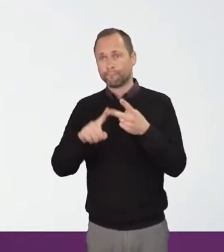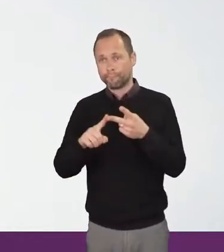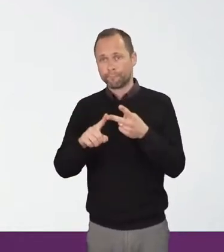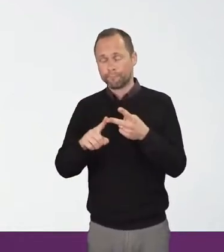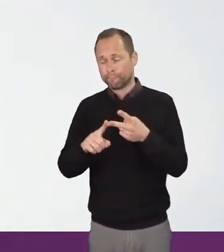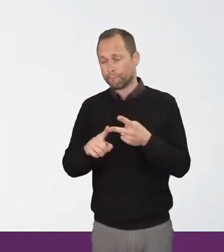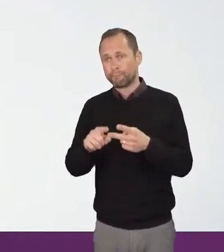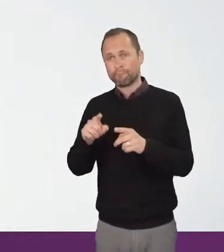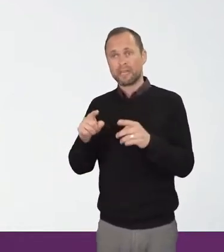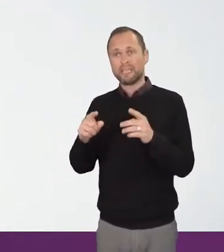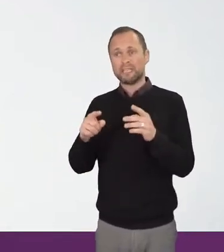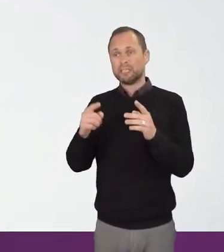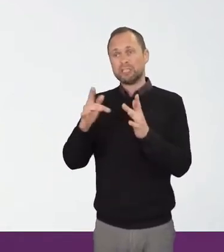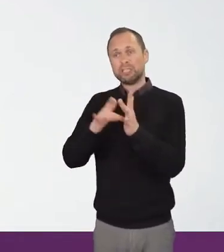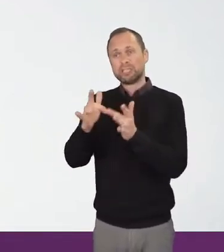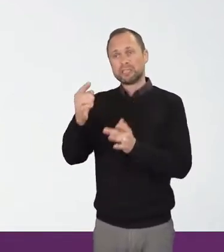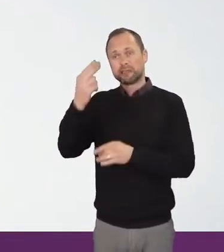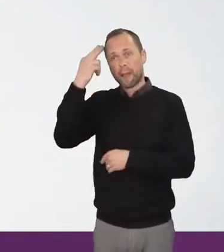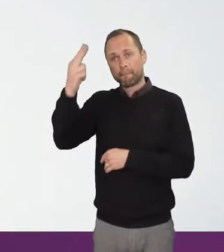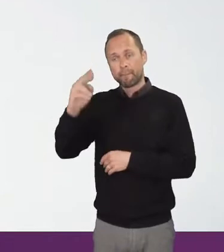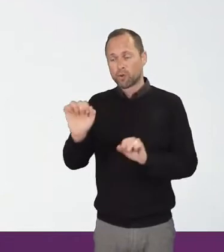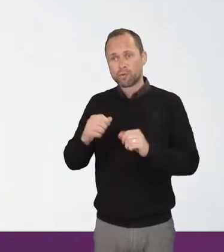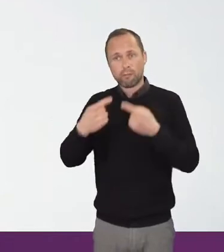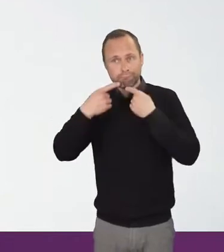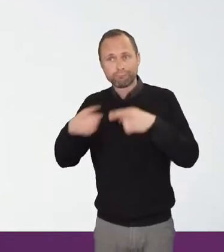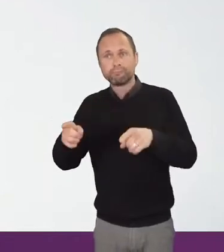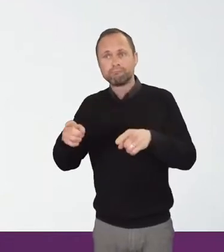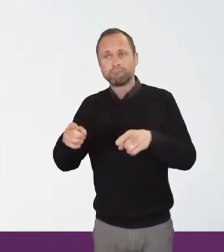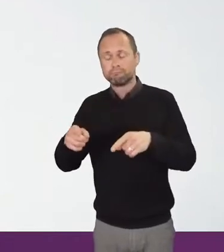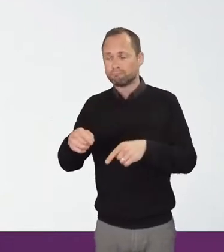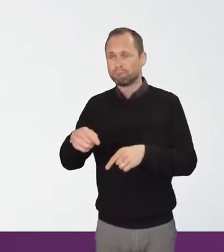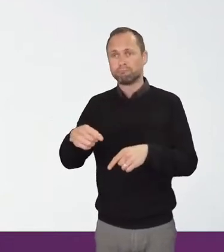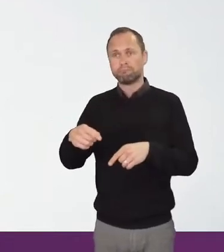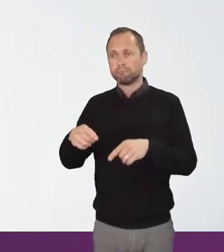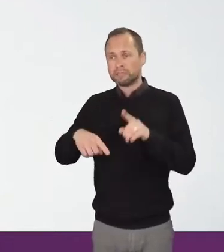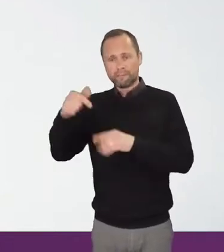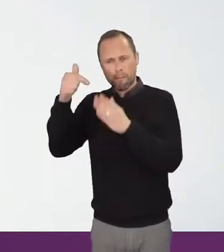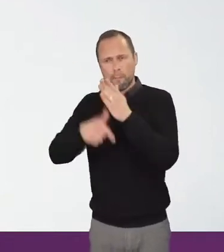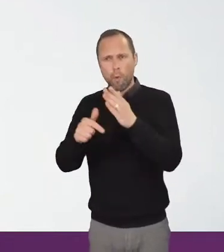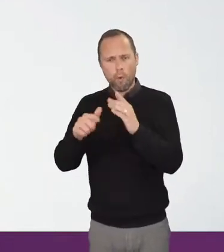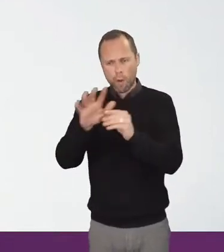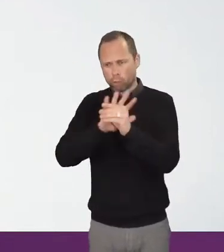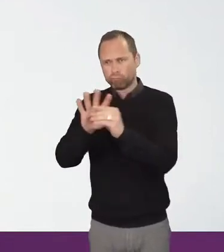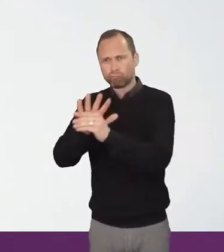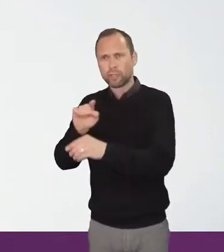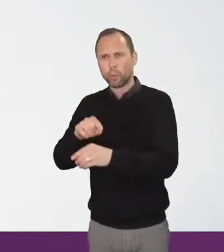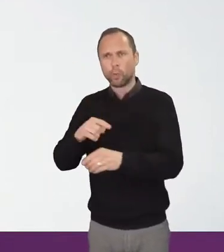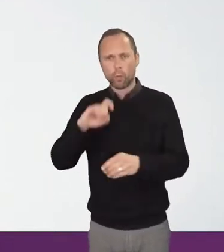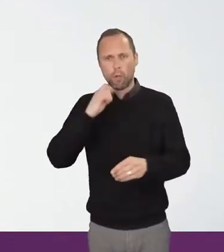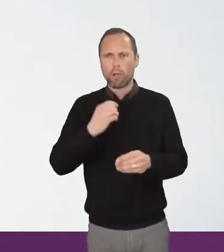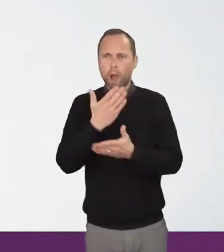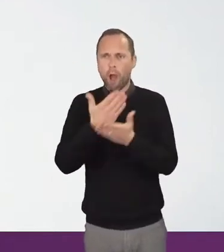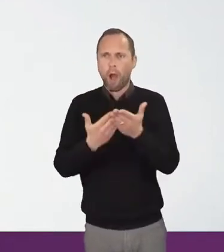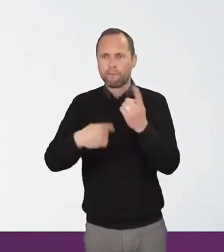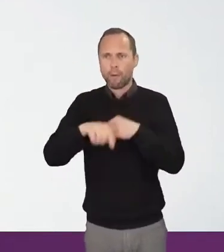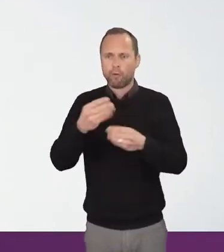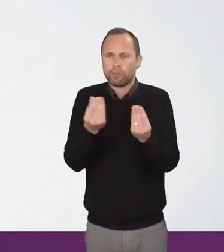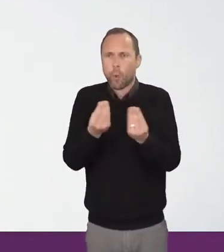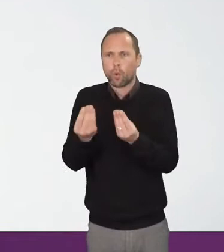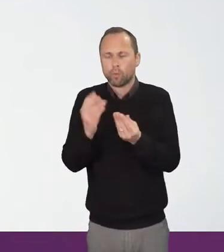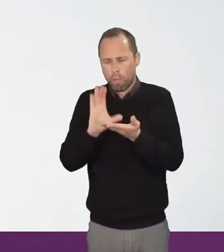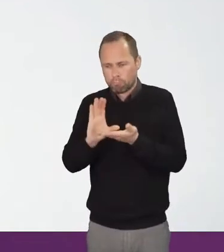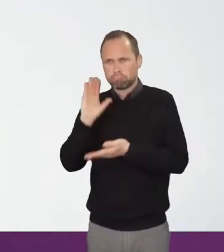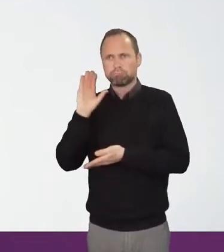was least known. That's our least evangelized strategy, and that we would spend half of our overseas resources in